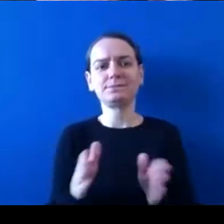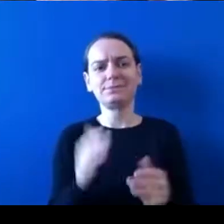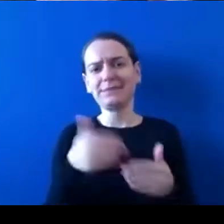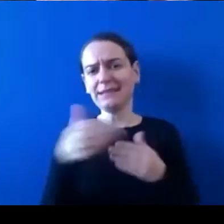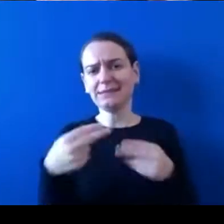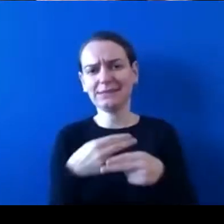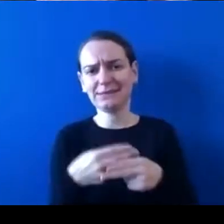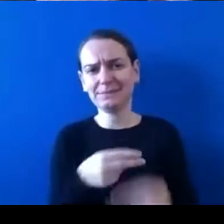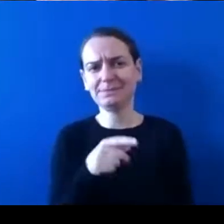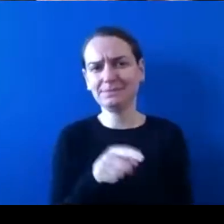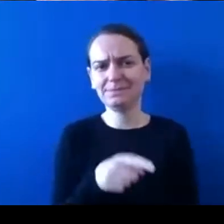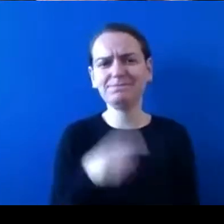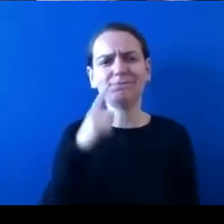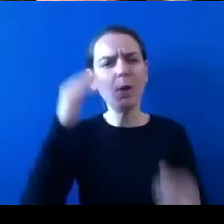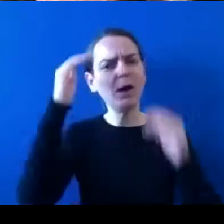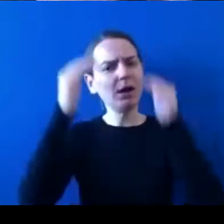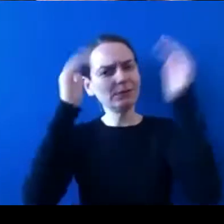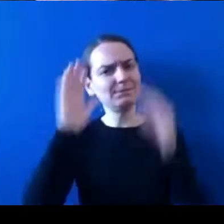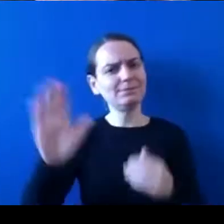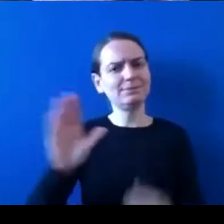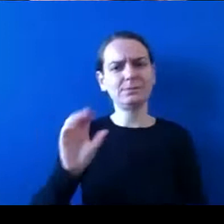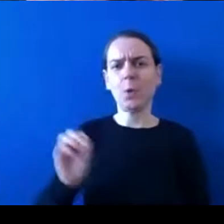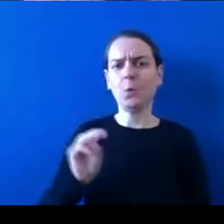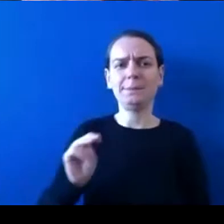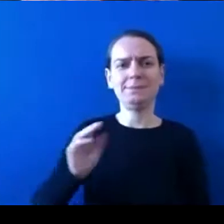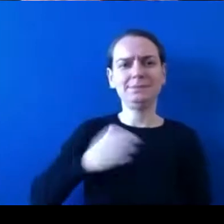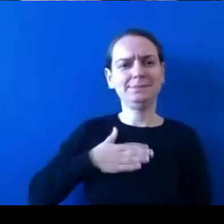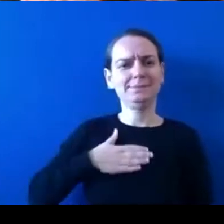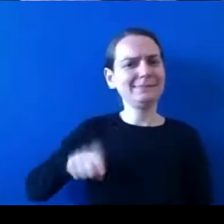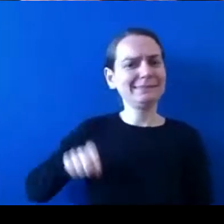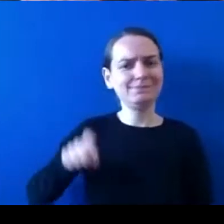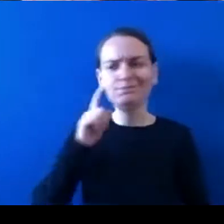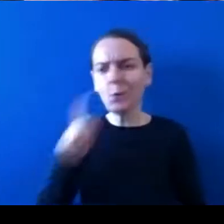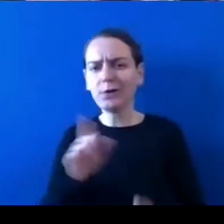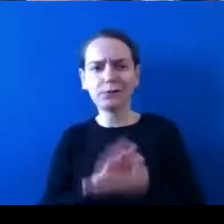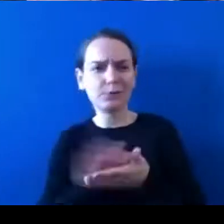learning the routes around the college, but not extensive O&M training.